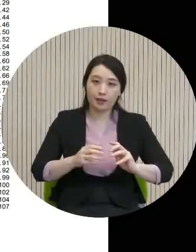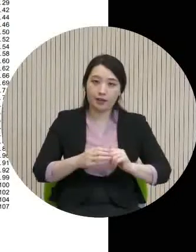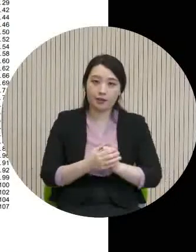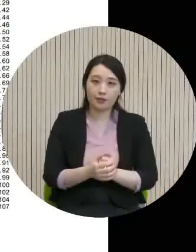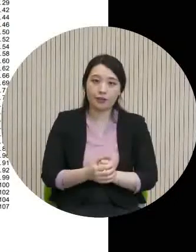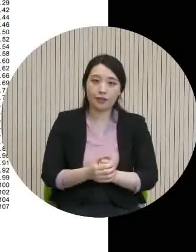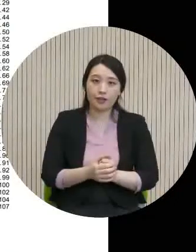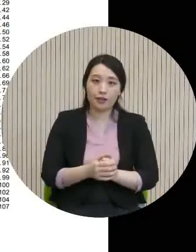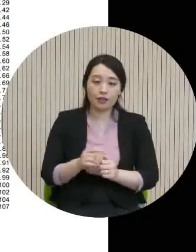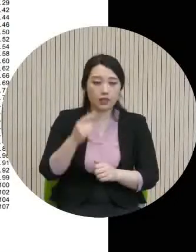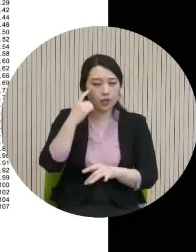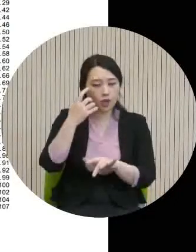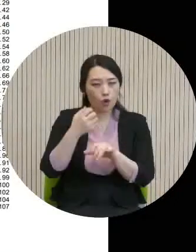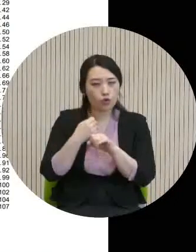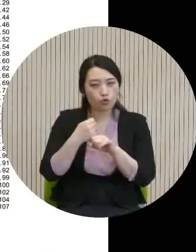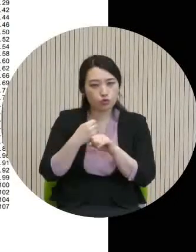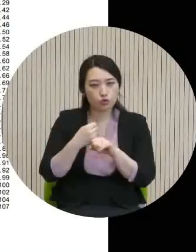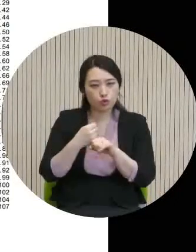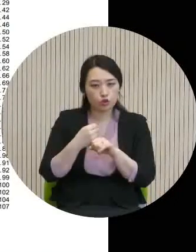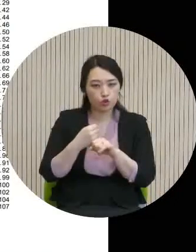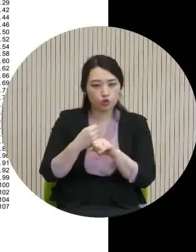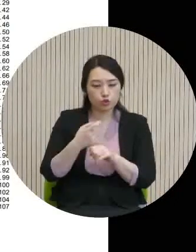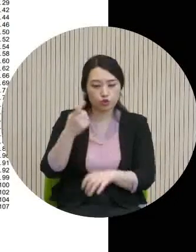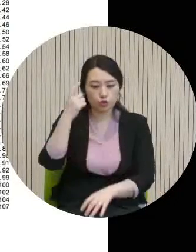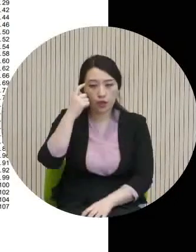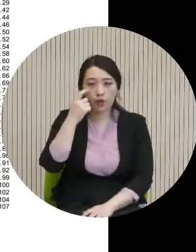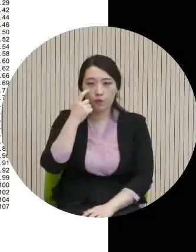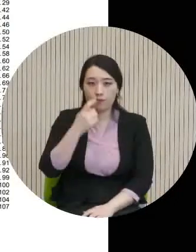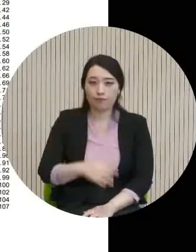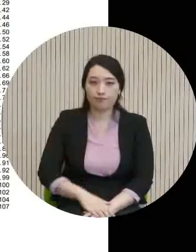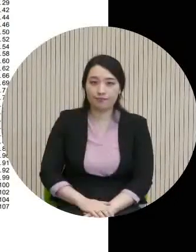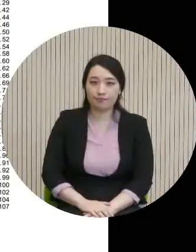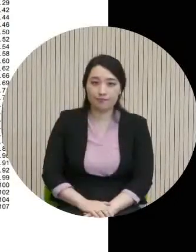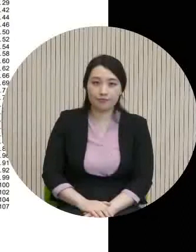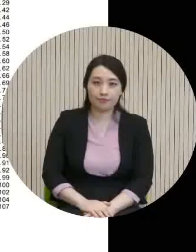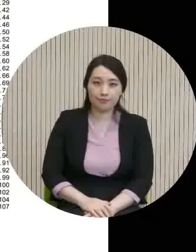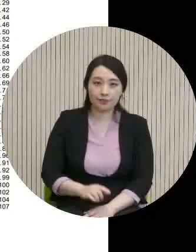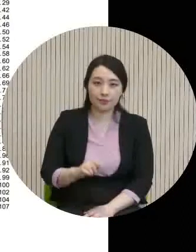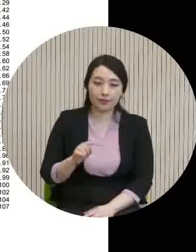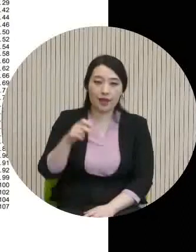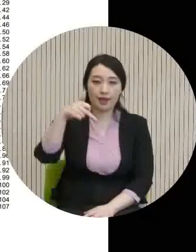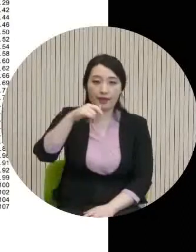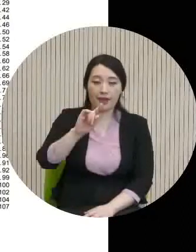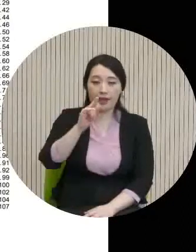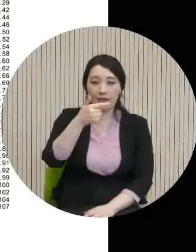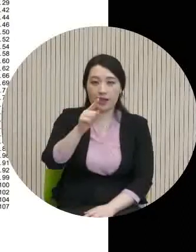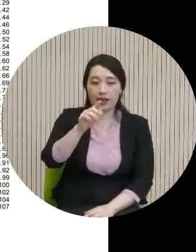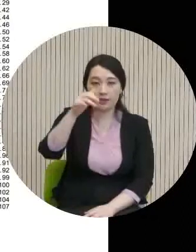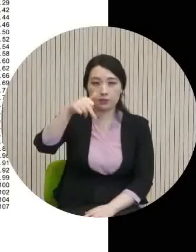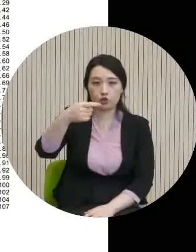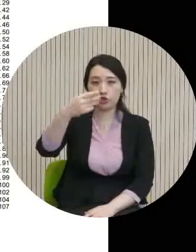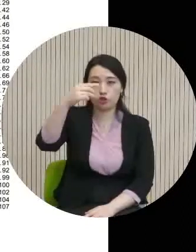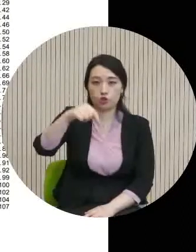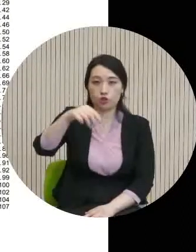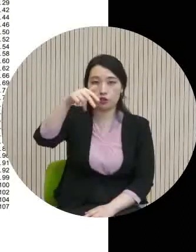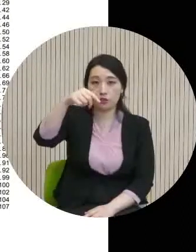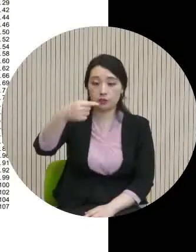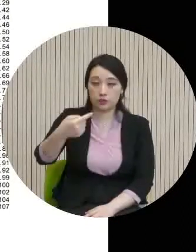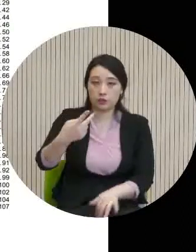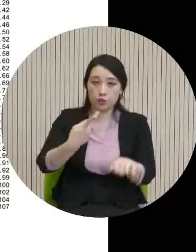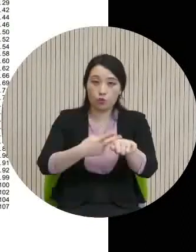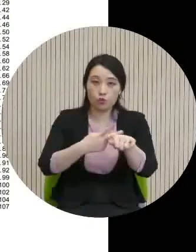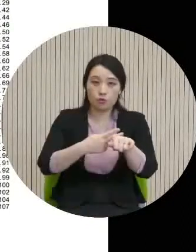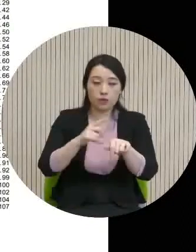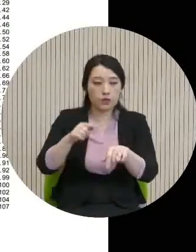study done by WIPO, prepared by Professor Kenneth Cruz, where he studies the